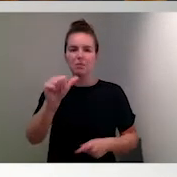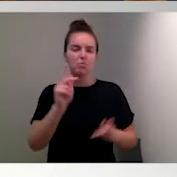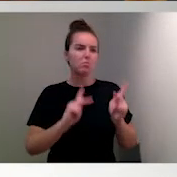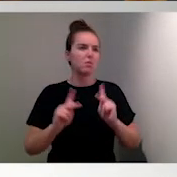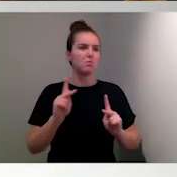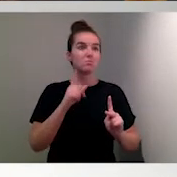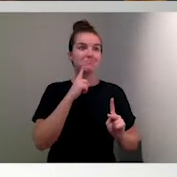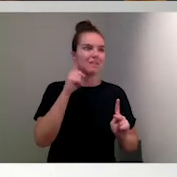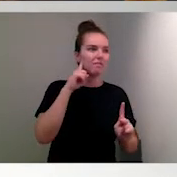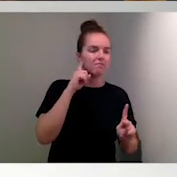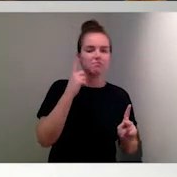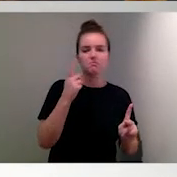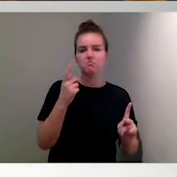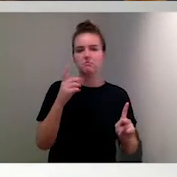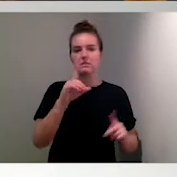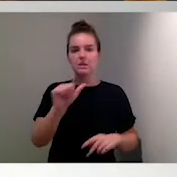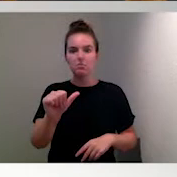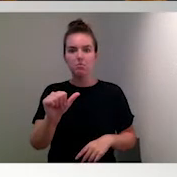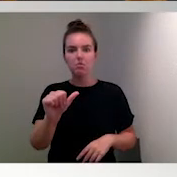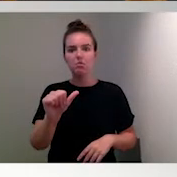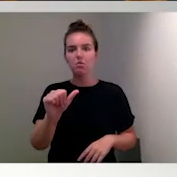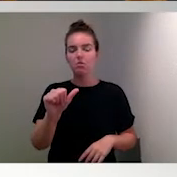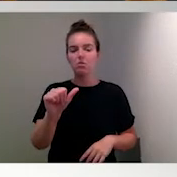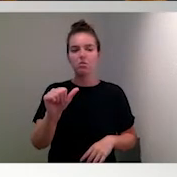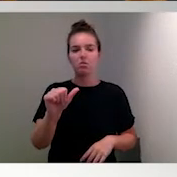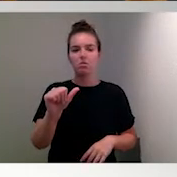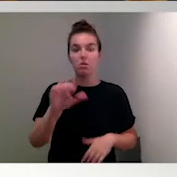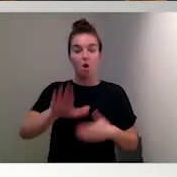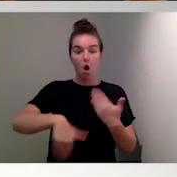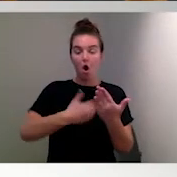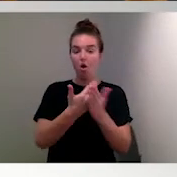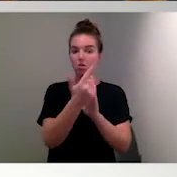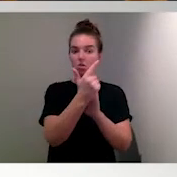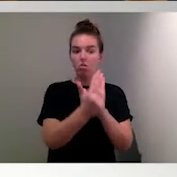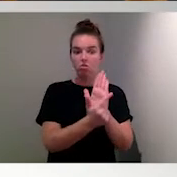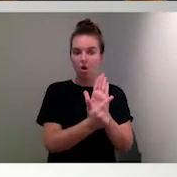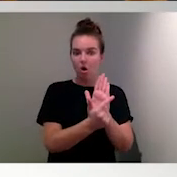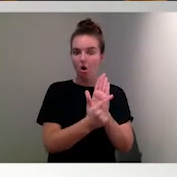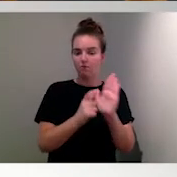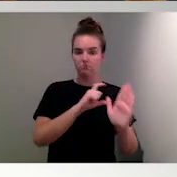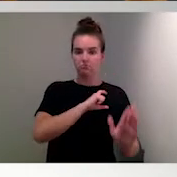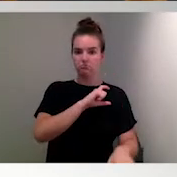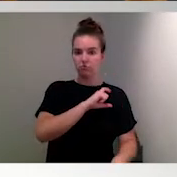all law enforcement said that